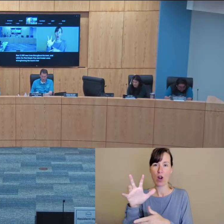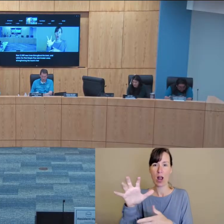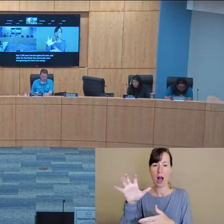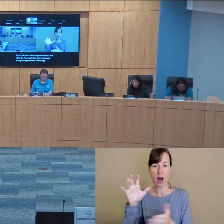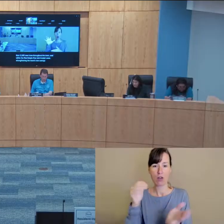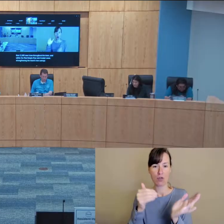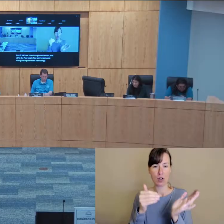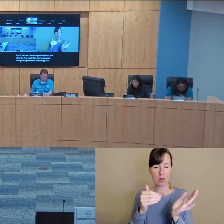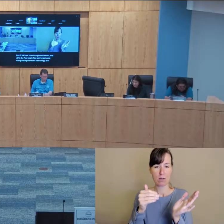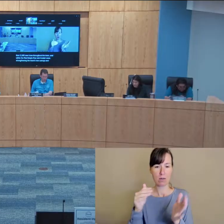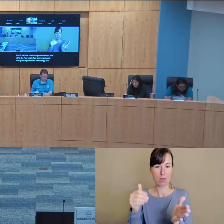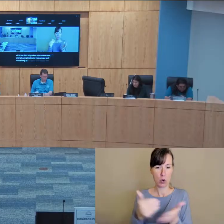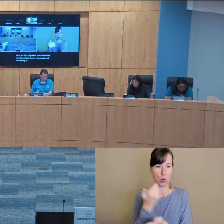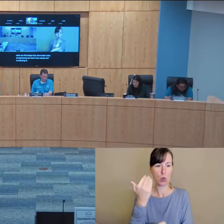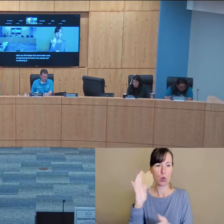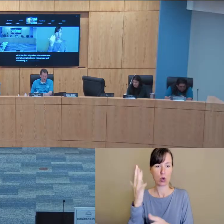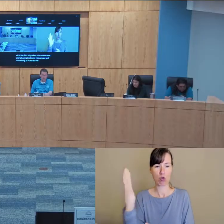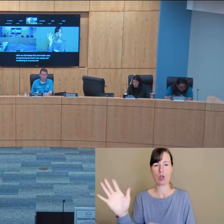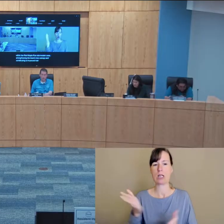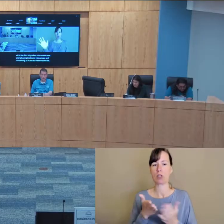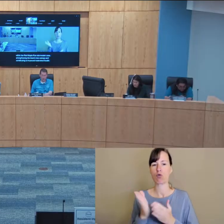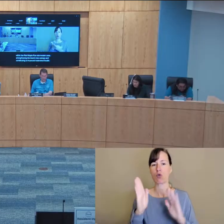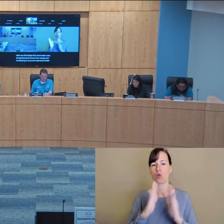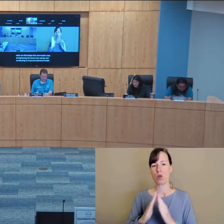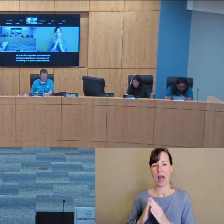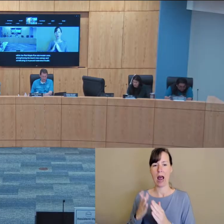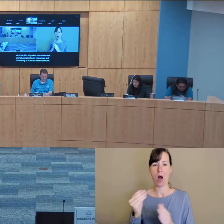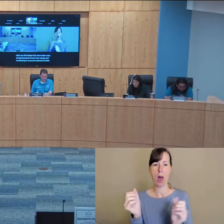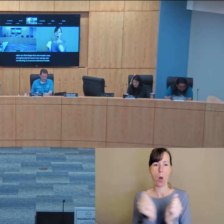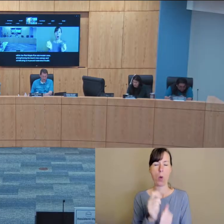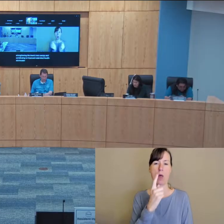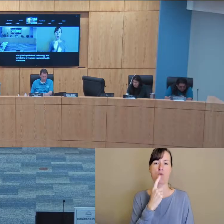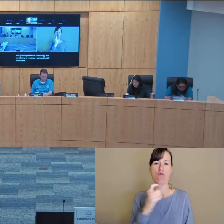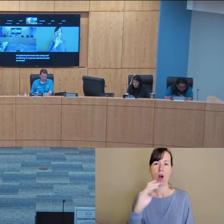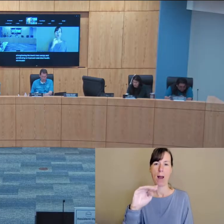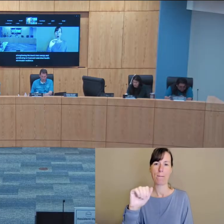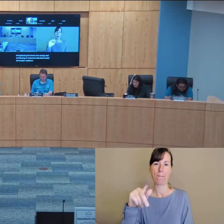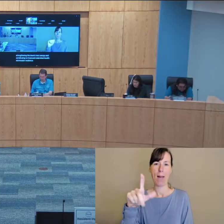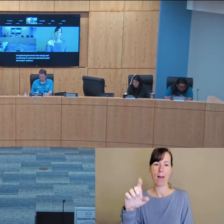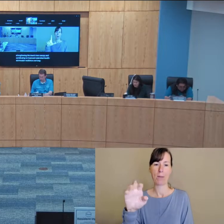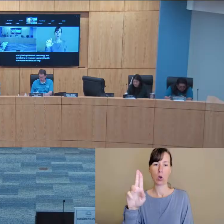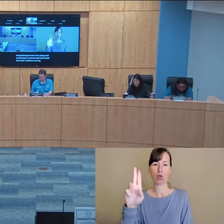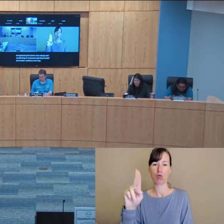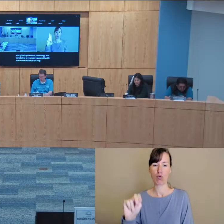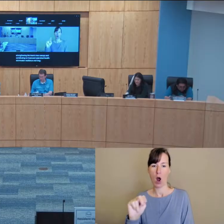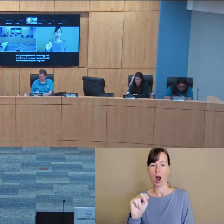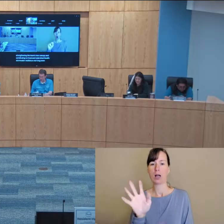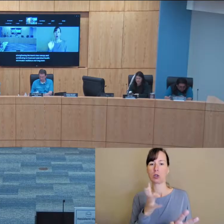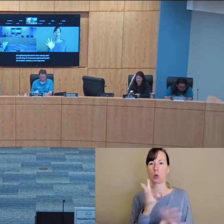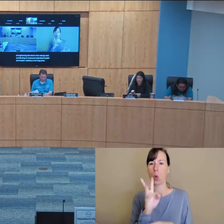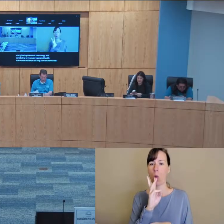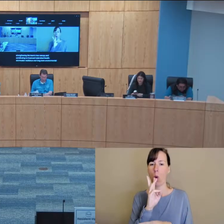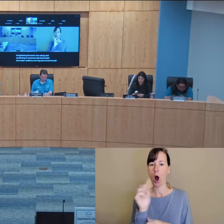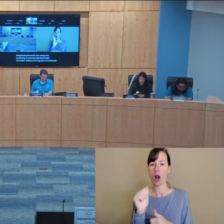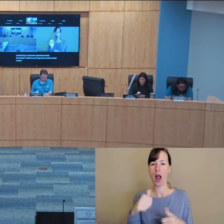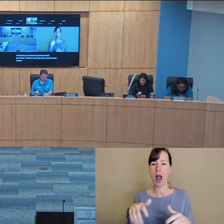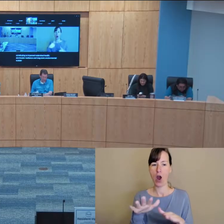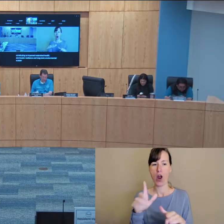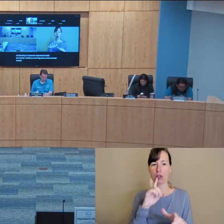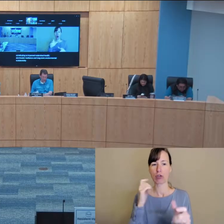and contributing to improved watershed health, stormwater resilience, and long-term environmental